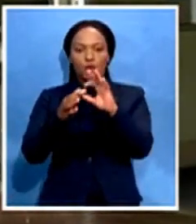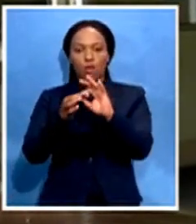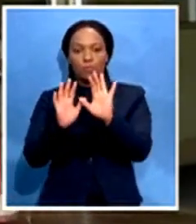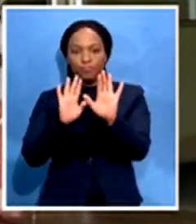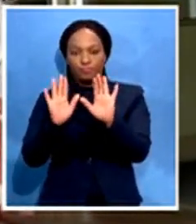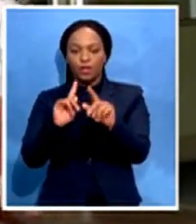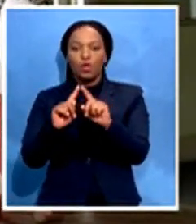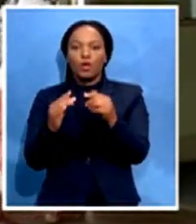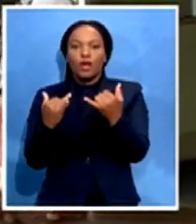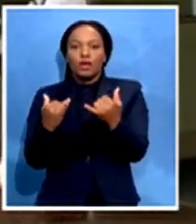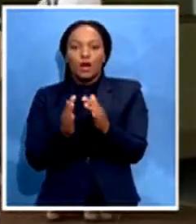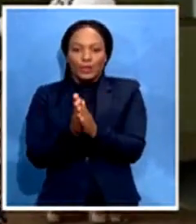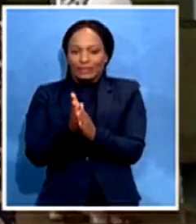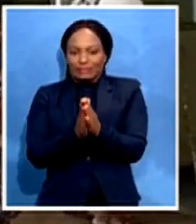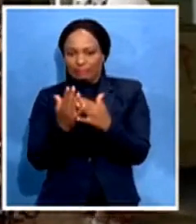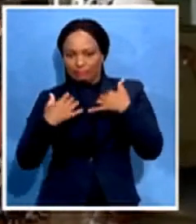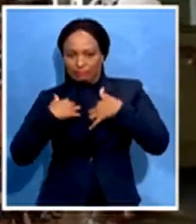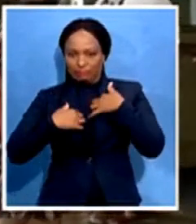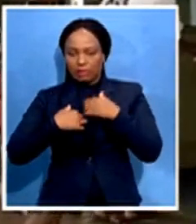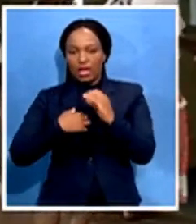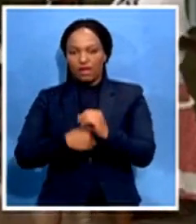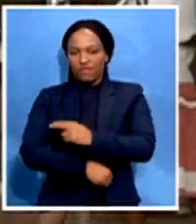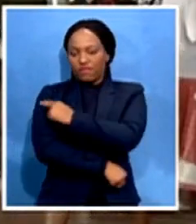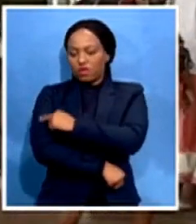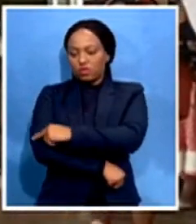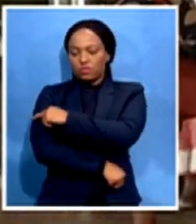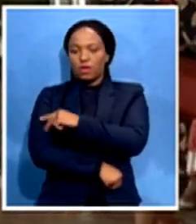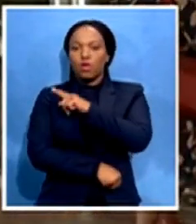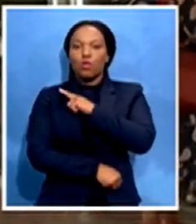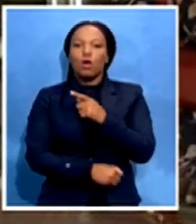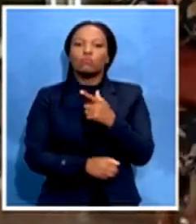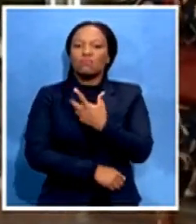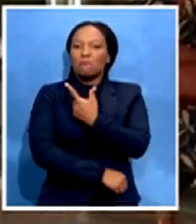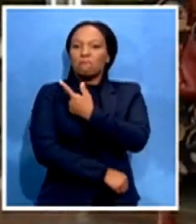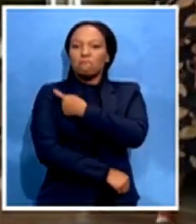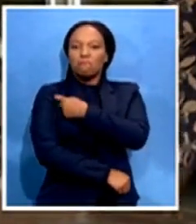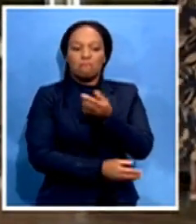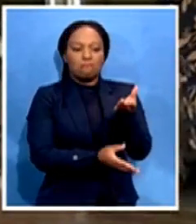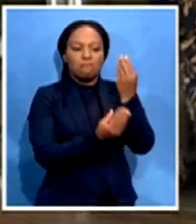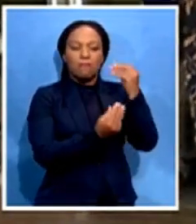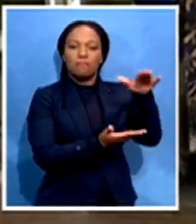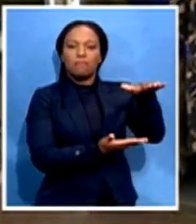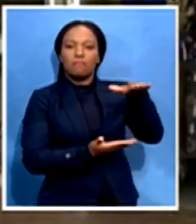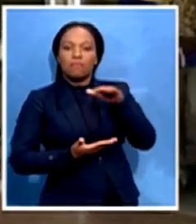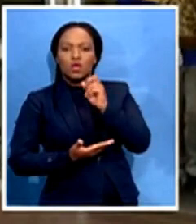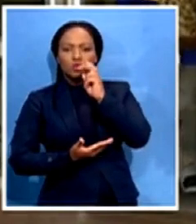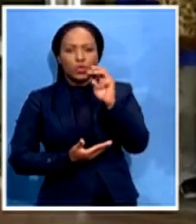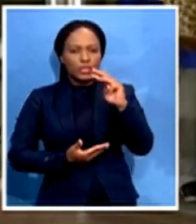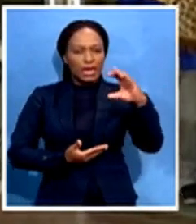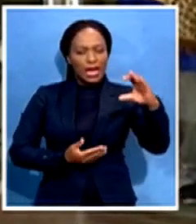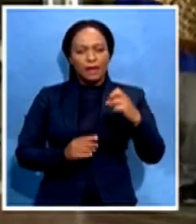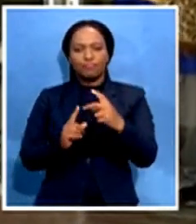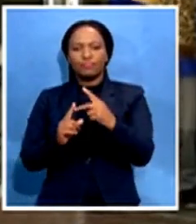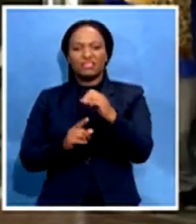the vaccines have arrived in South Africa and we saw them being rolled out in the Western Cape, in the Eastern Cape. But here in KwaZulu-Natal, my colleague